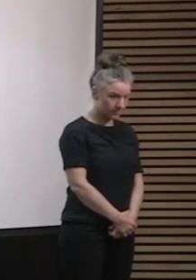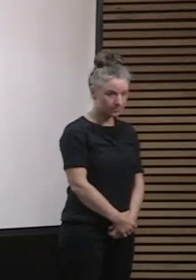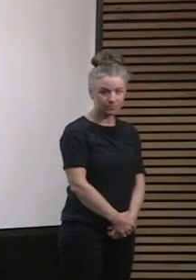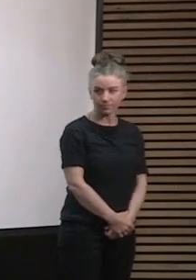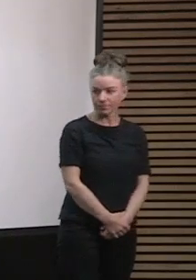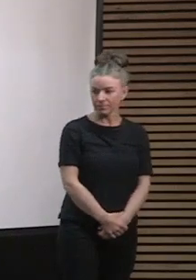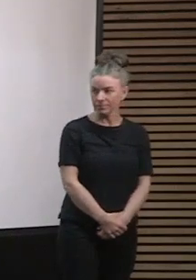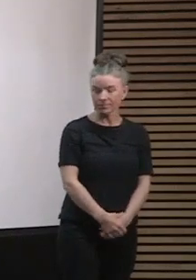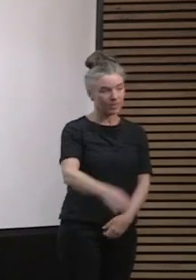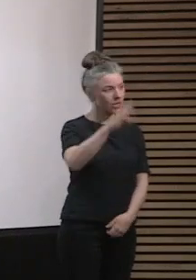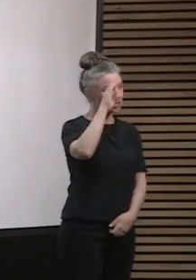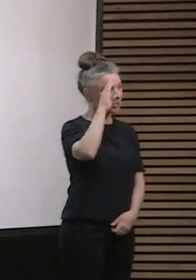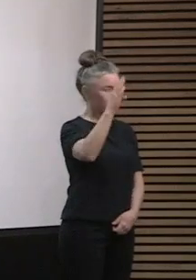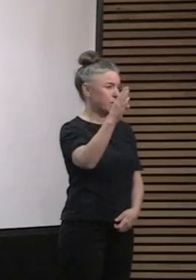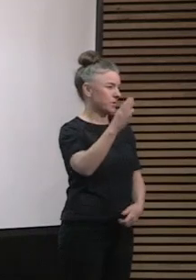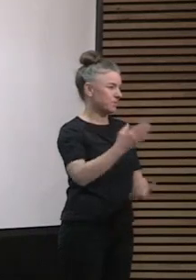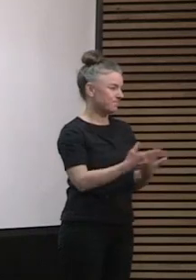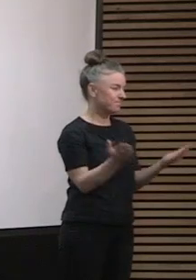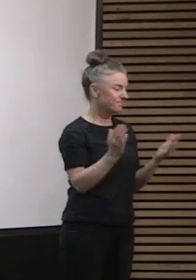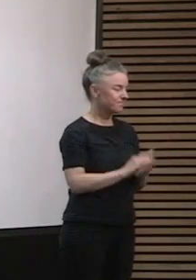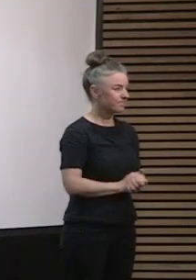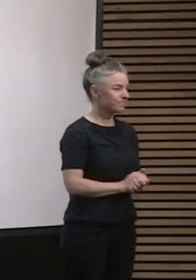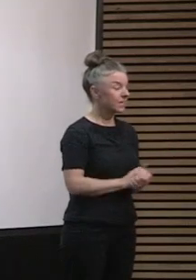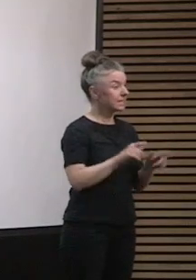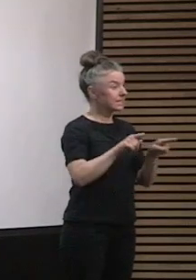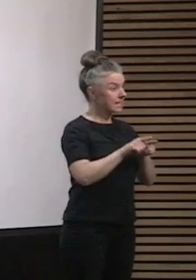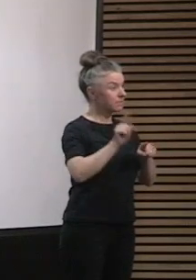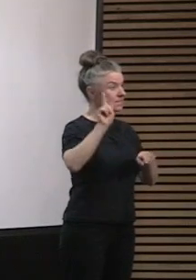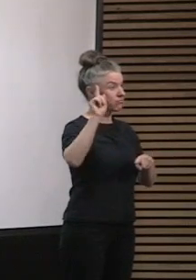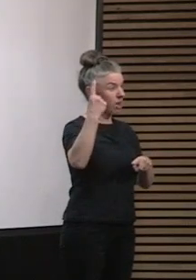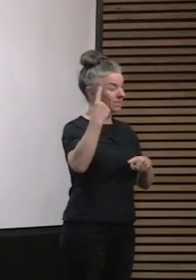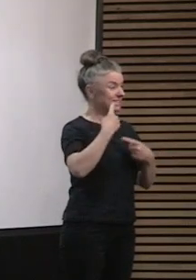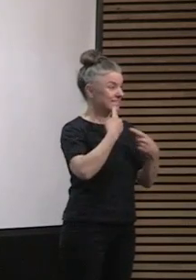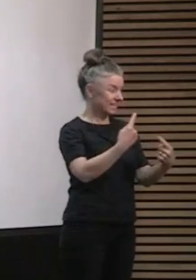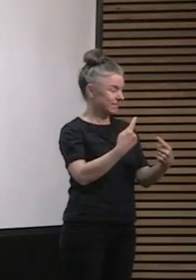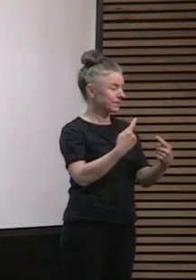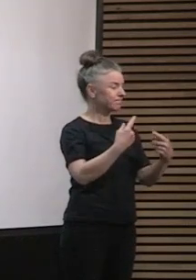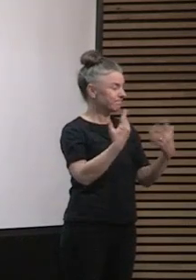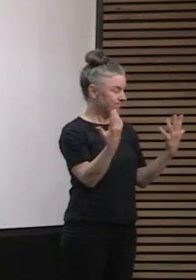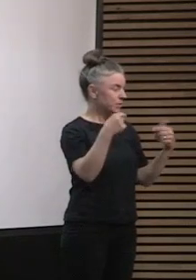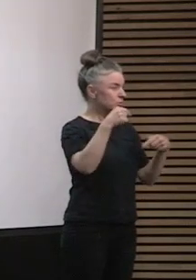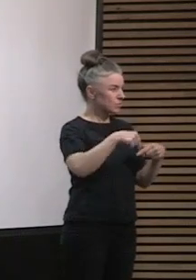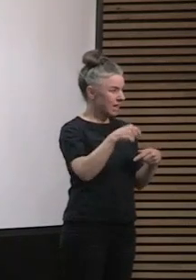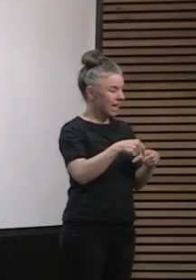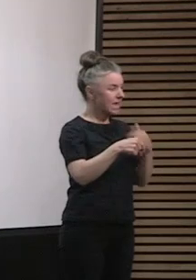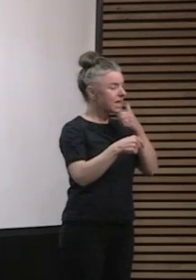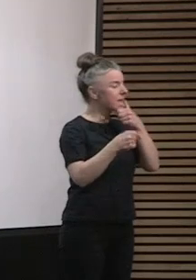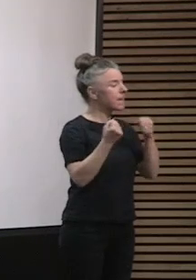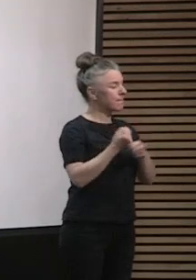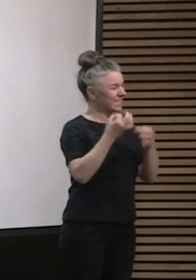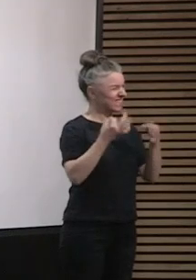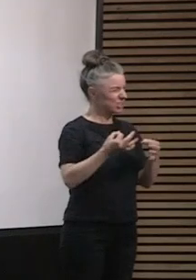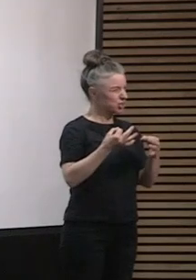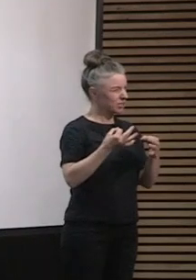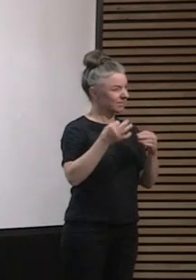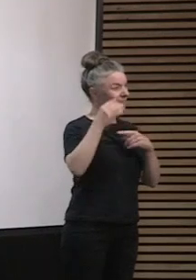Kia ora, nga mihi nui kia koutou katoa. As the Prime Minister has indicated, today we have made an in-principle decision to